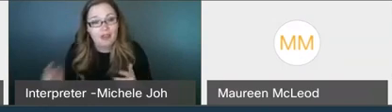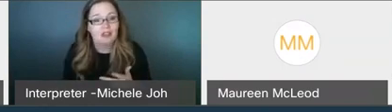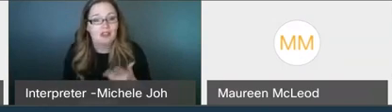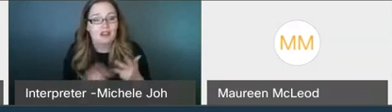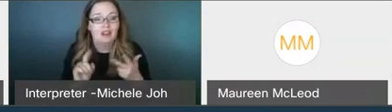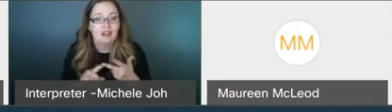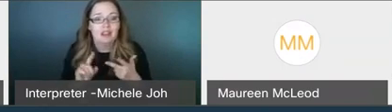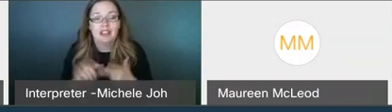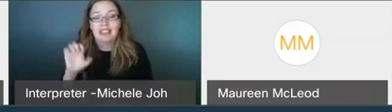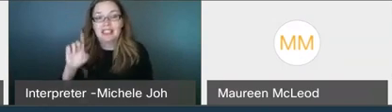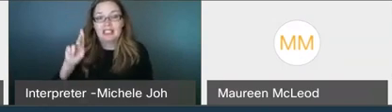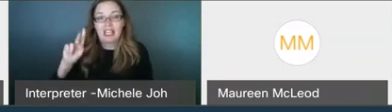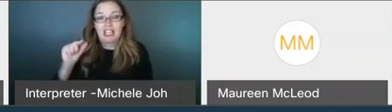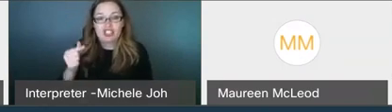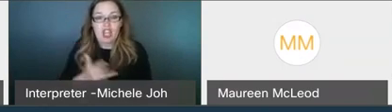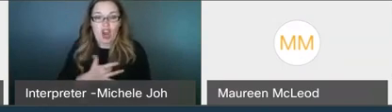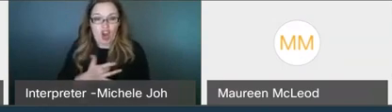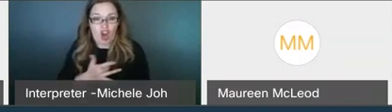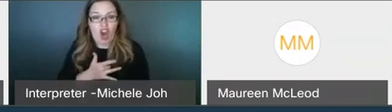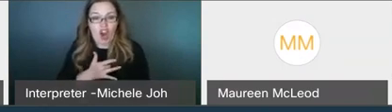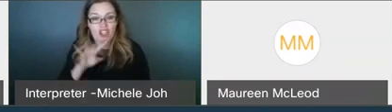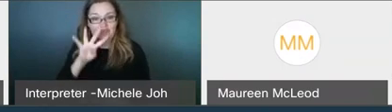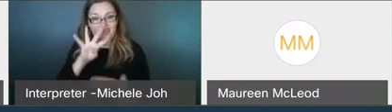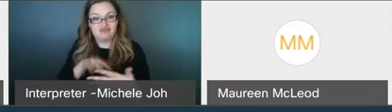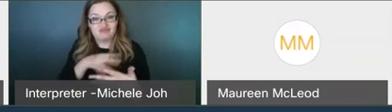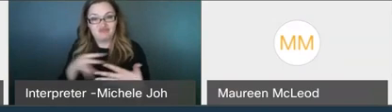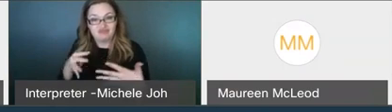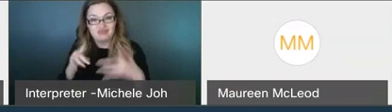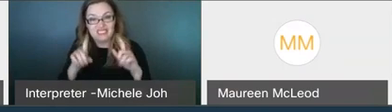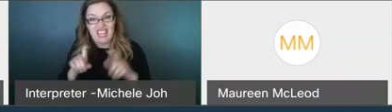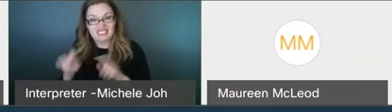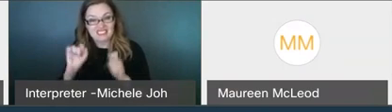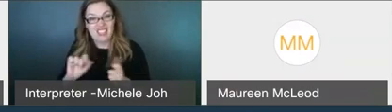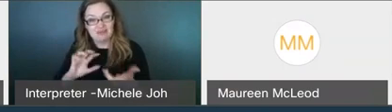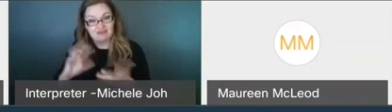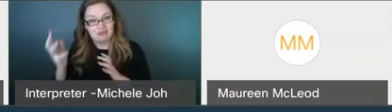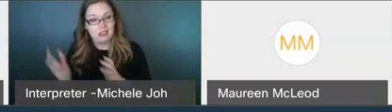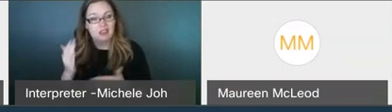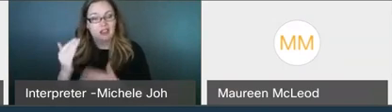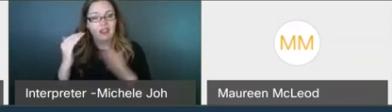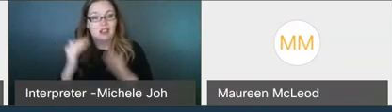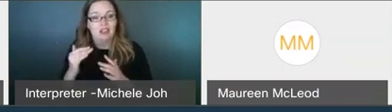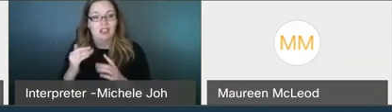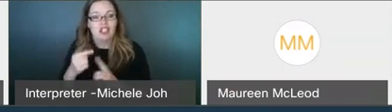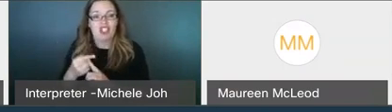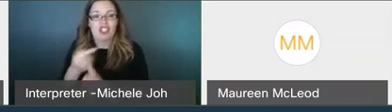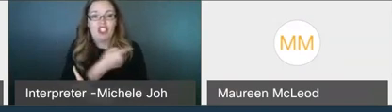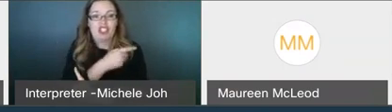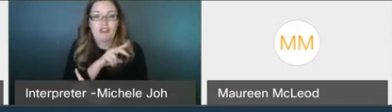potential for EKG changes, for cardiograms, and methadone can and sometimes is diverted to be sold.